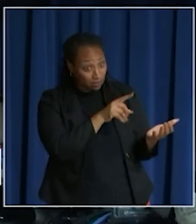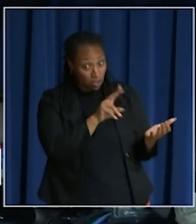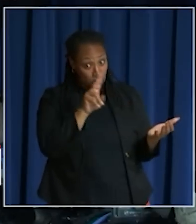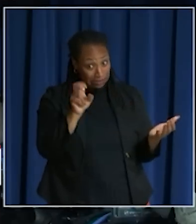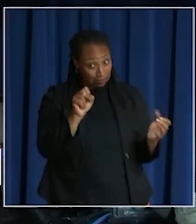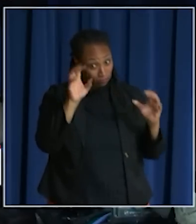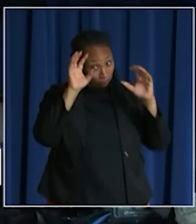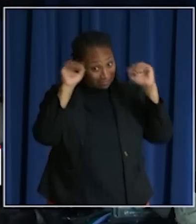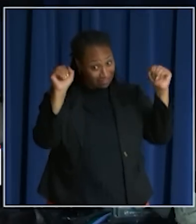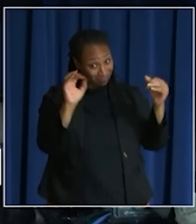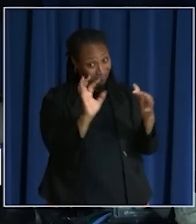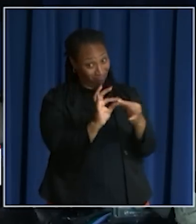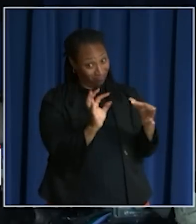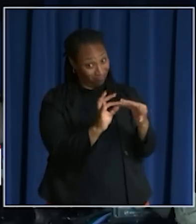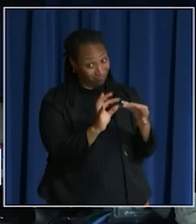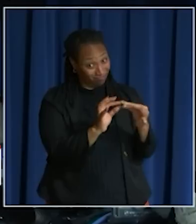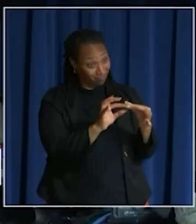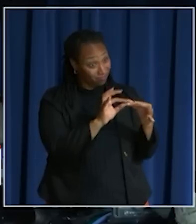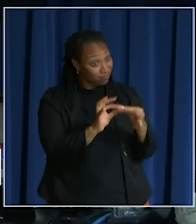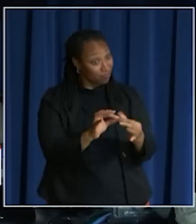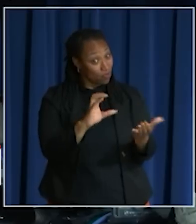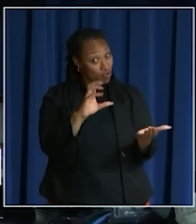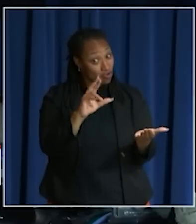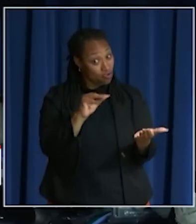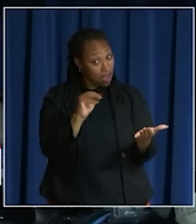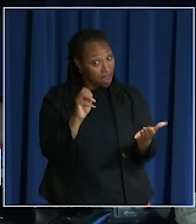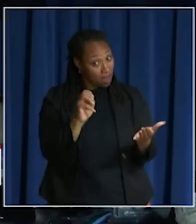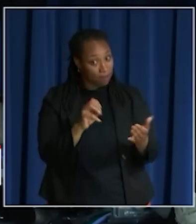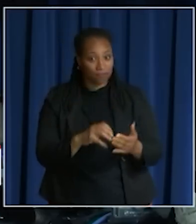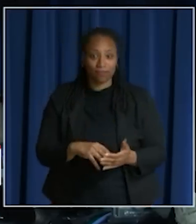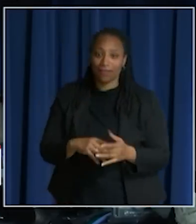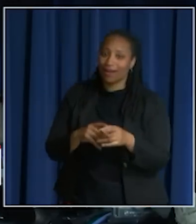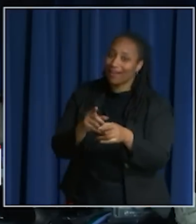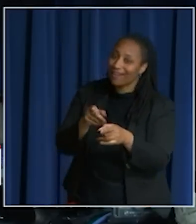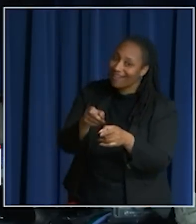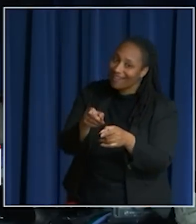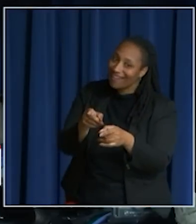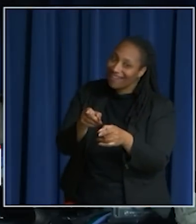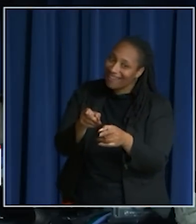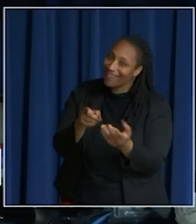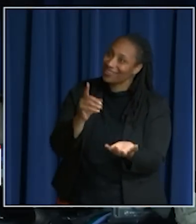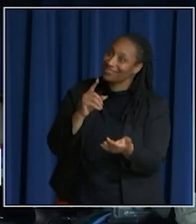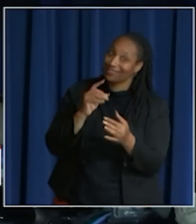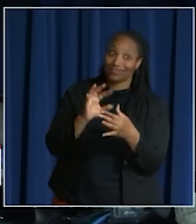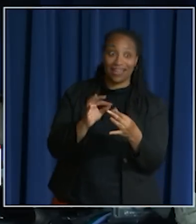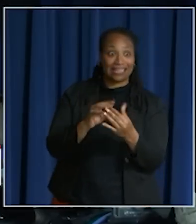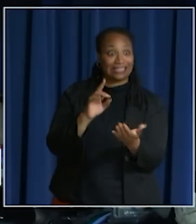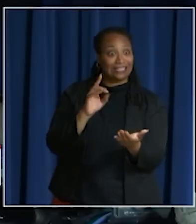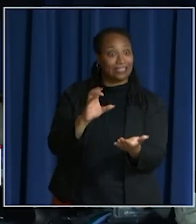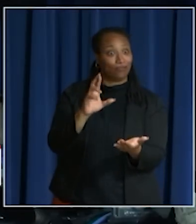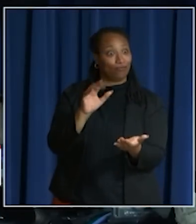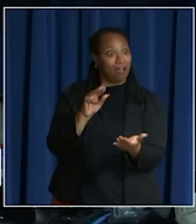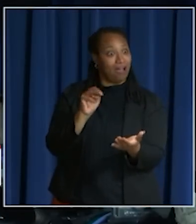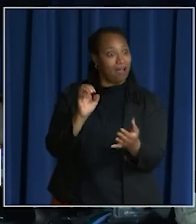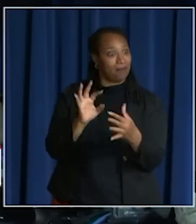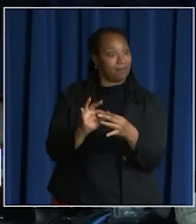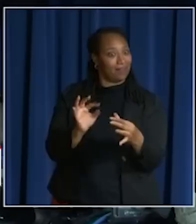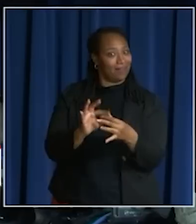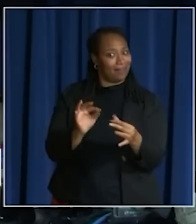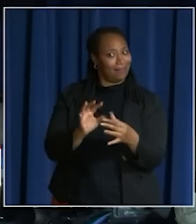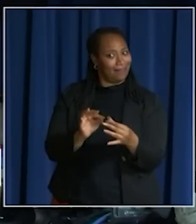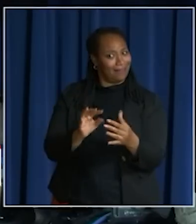all the time. Specifically in DC? Yes. Have you not heard the president from the